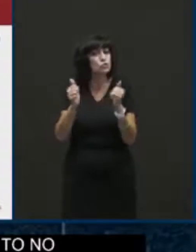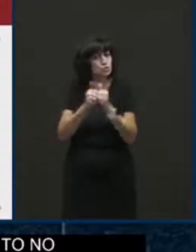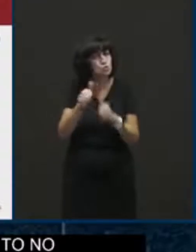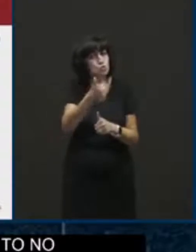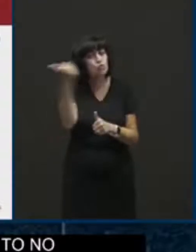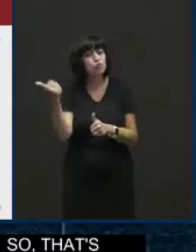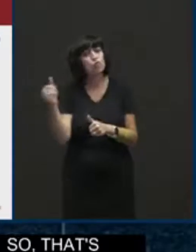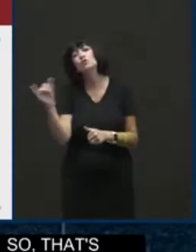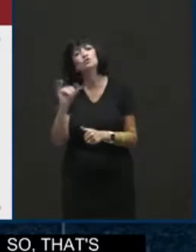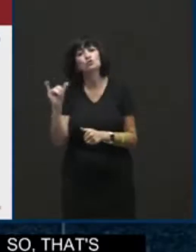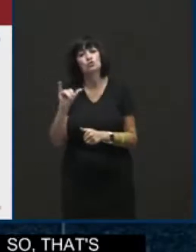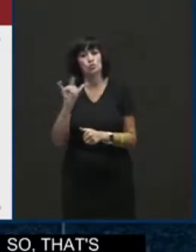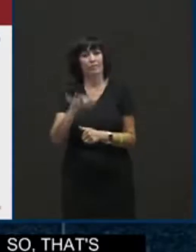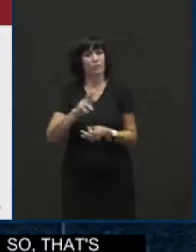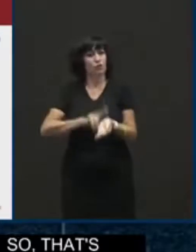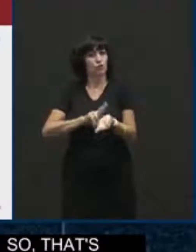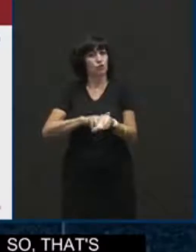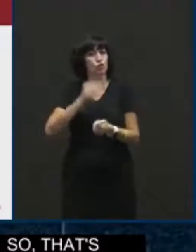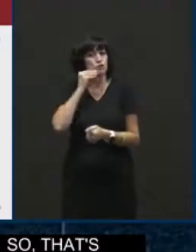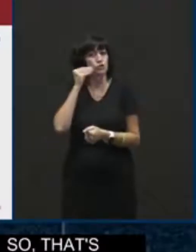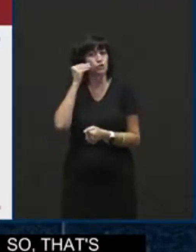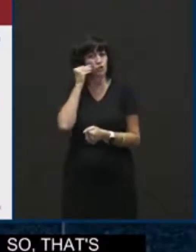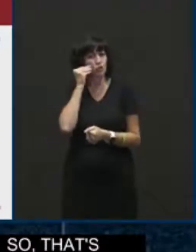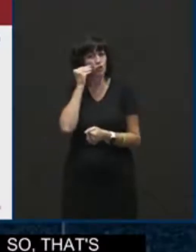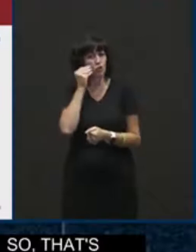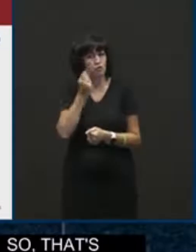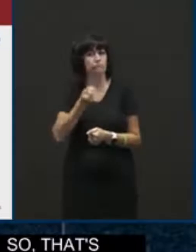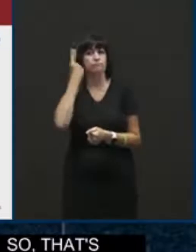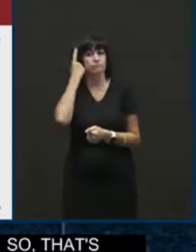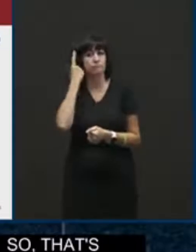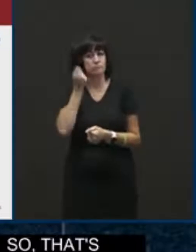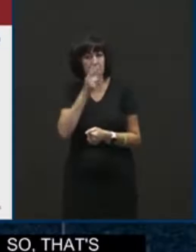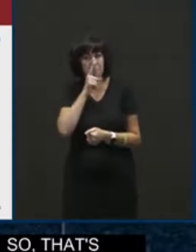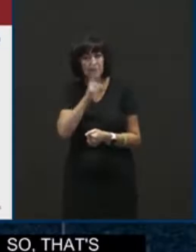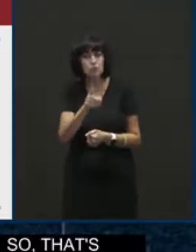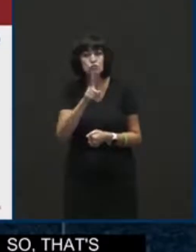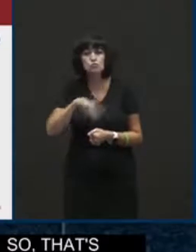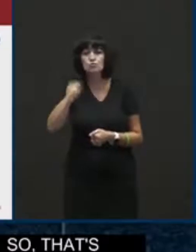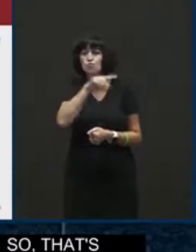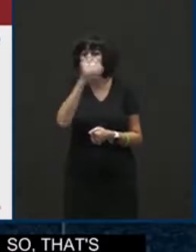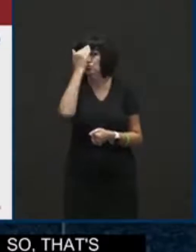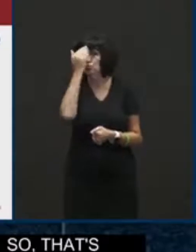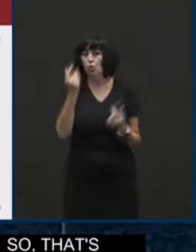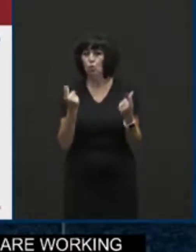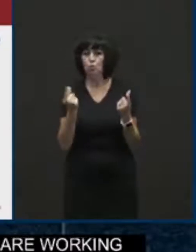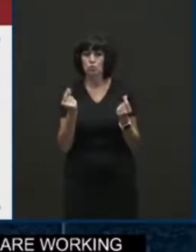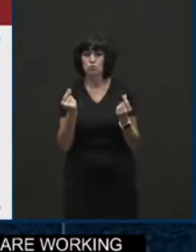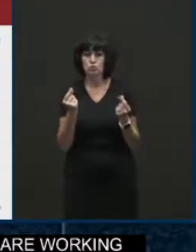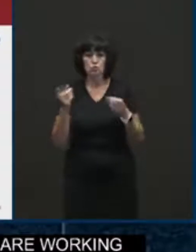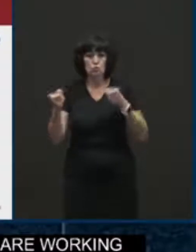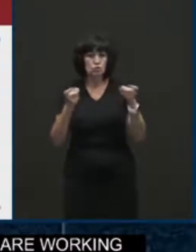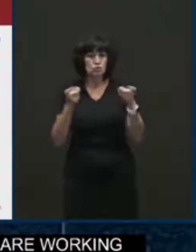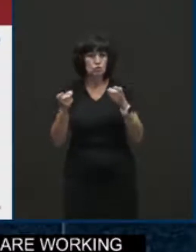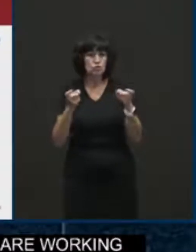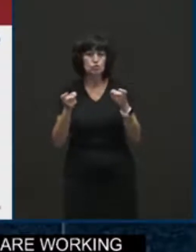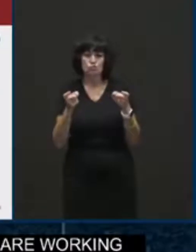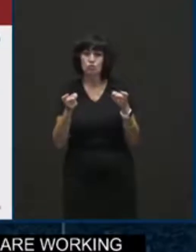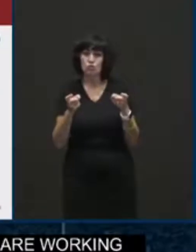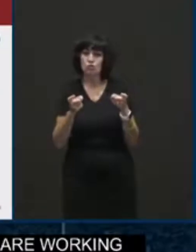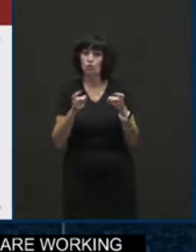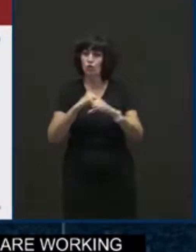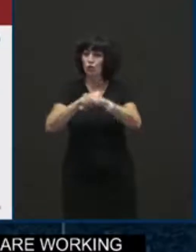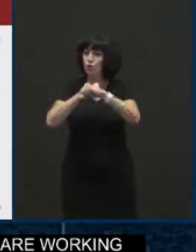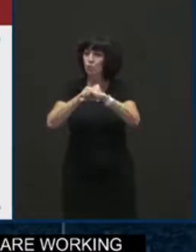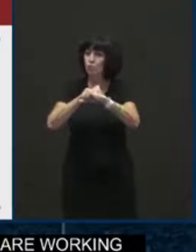care to ensure that we've got the best infection control measures in place. So DPH, along with our